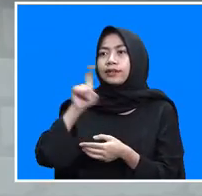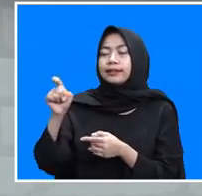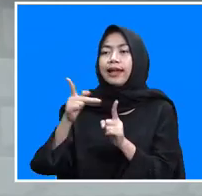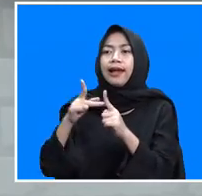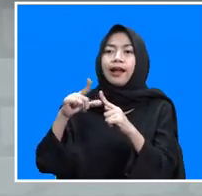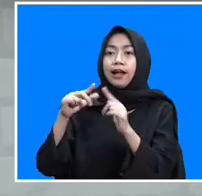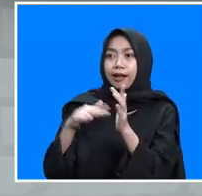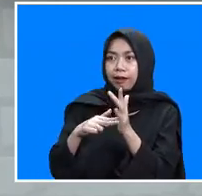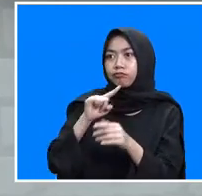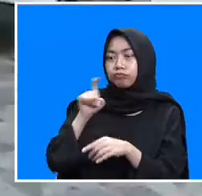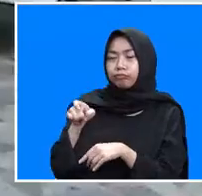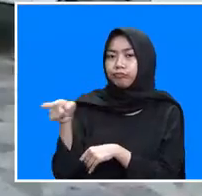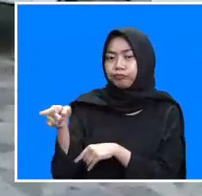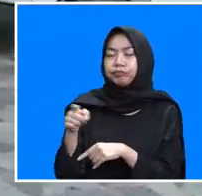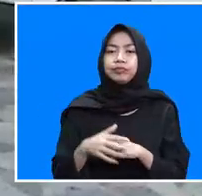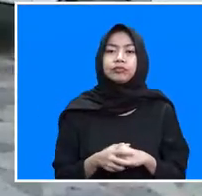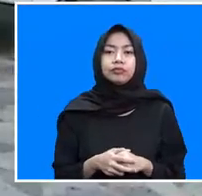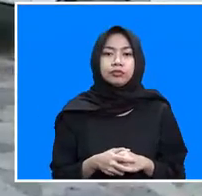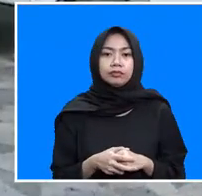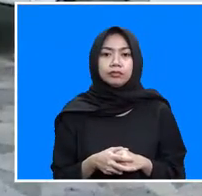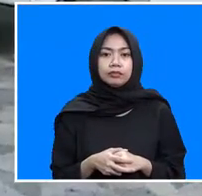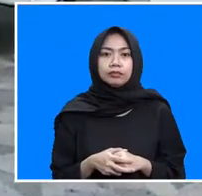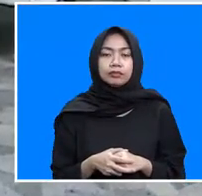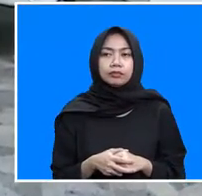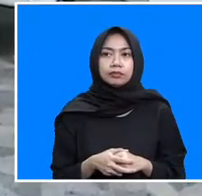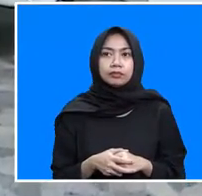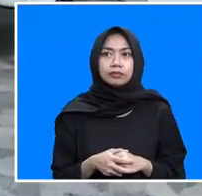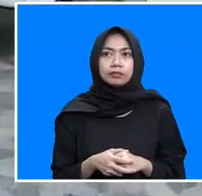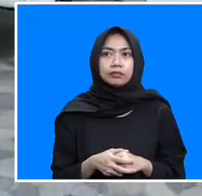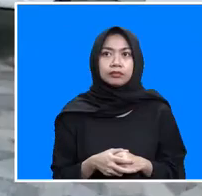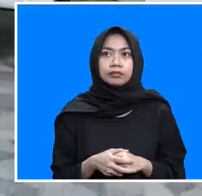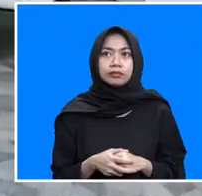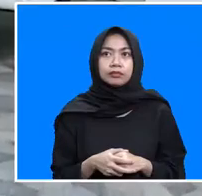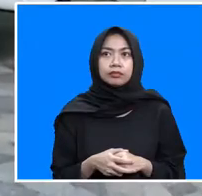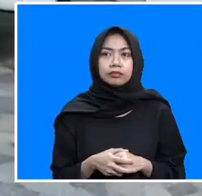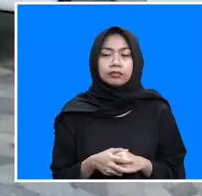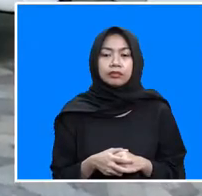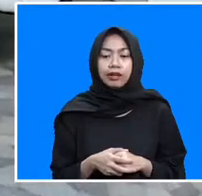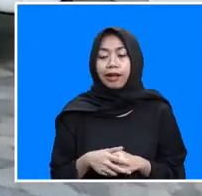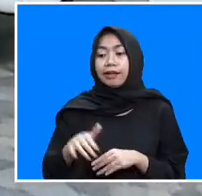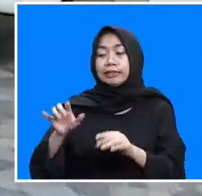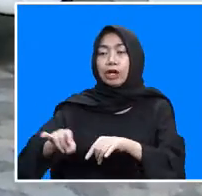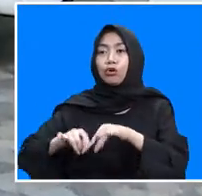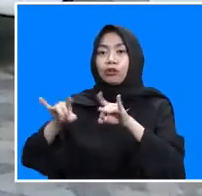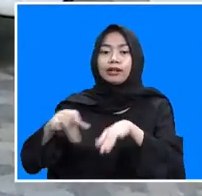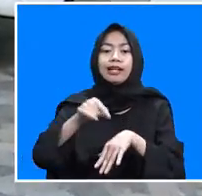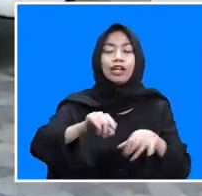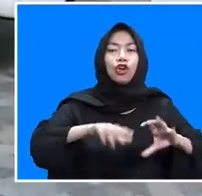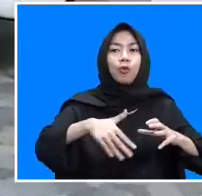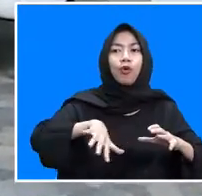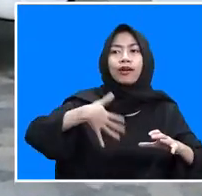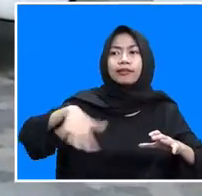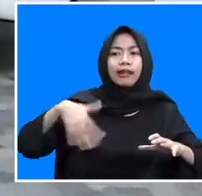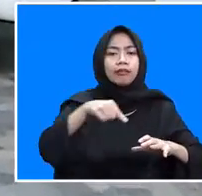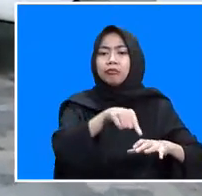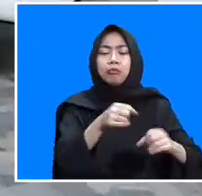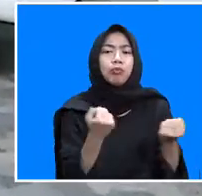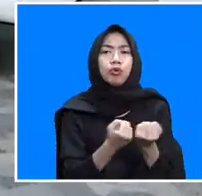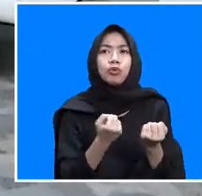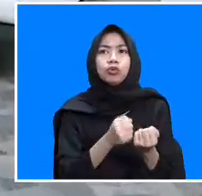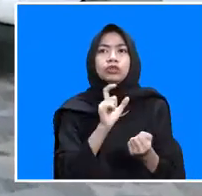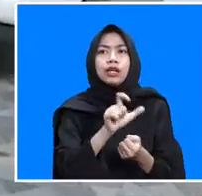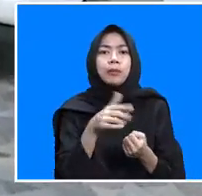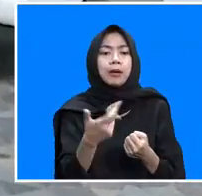you. How does Australia look after the vulnerable groups? Because we know they are the ones who are